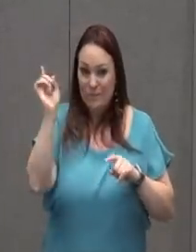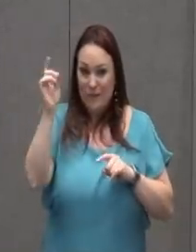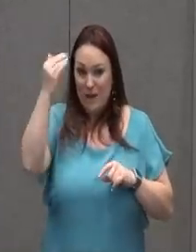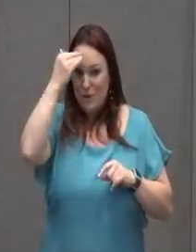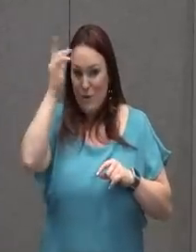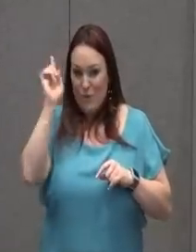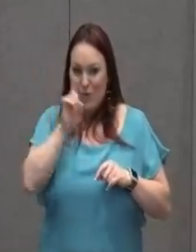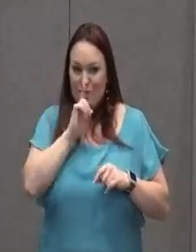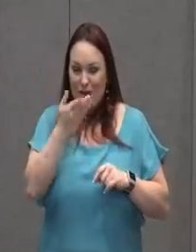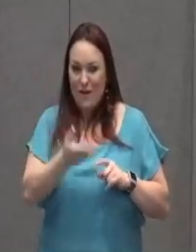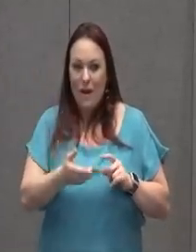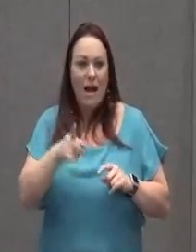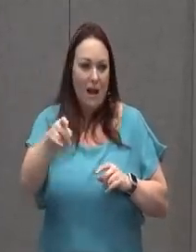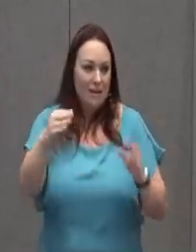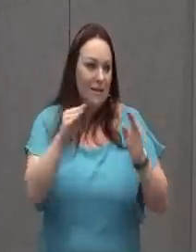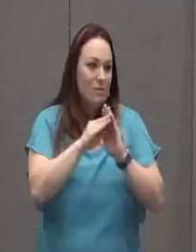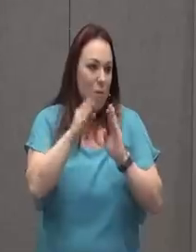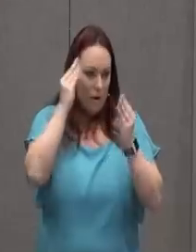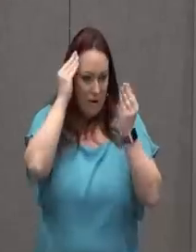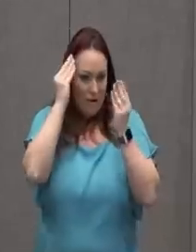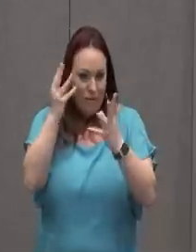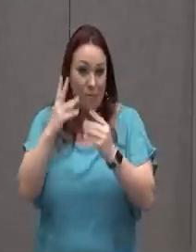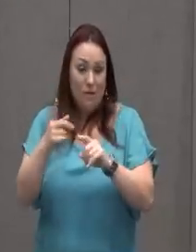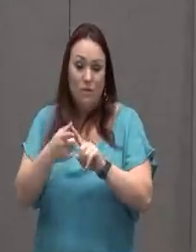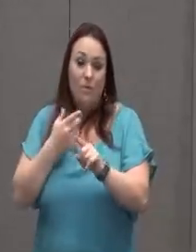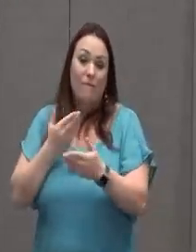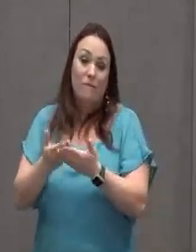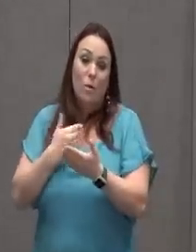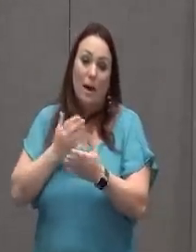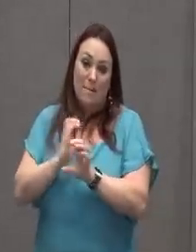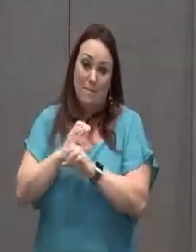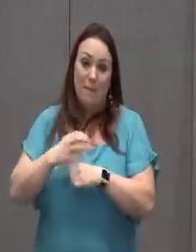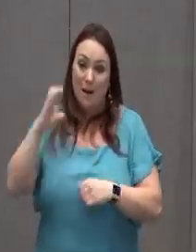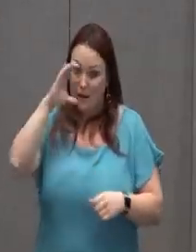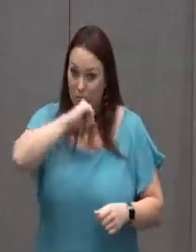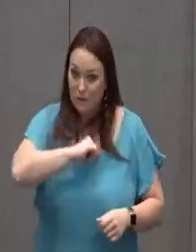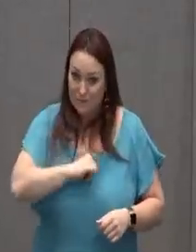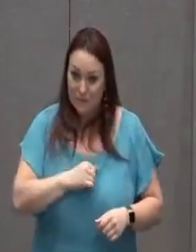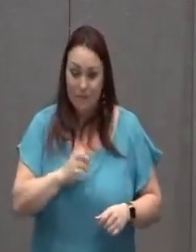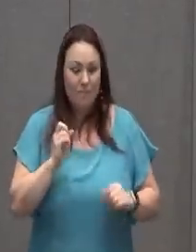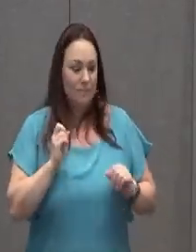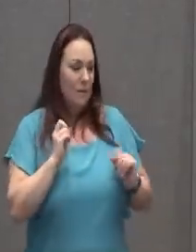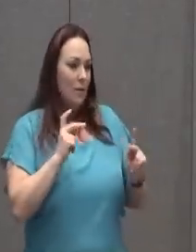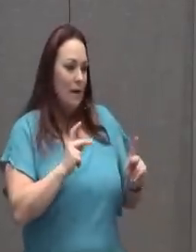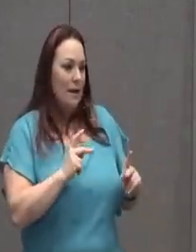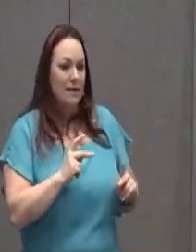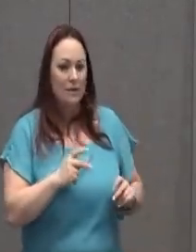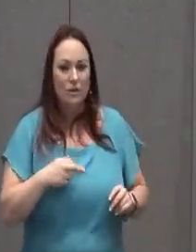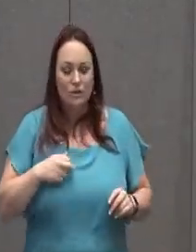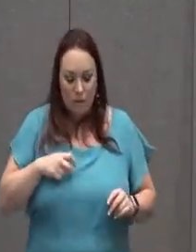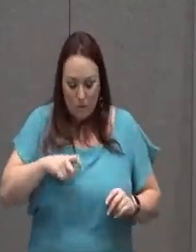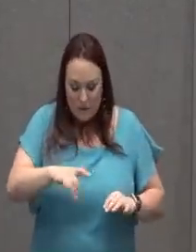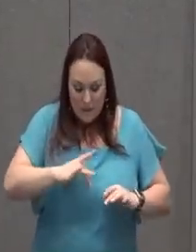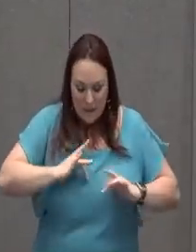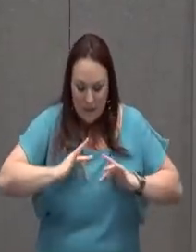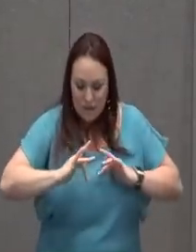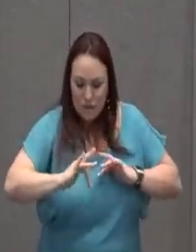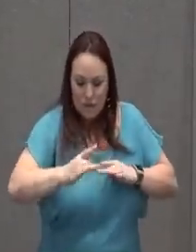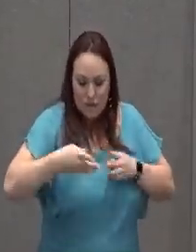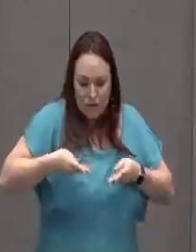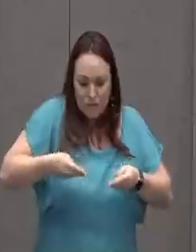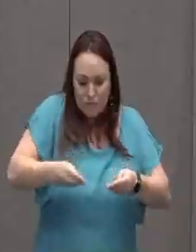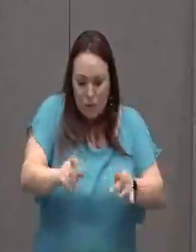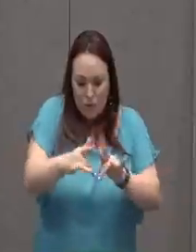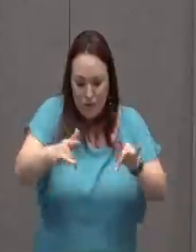I need more information before I make my inference. Okay. They crossed smooth, shiny surfaces, then followed the scout up